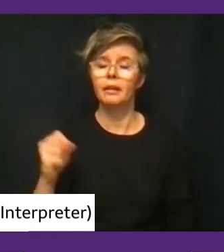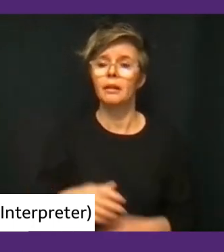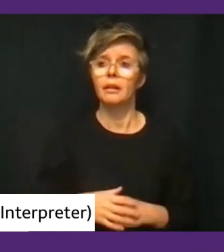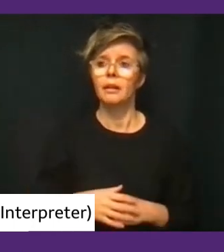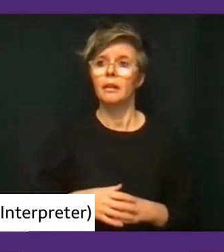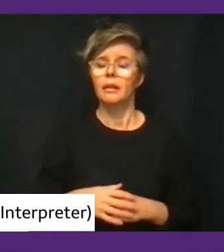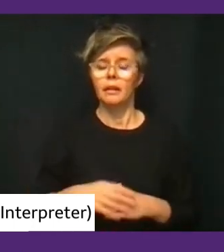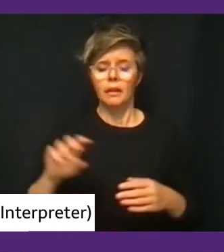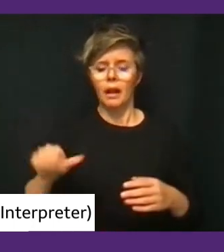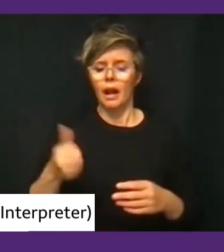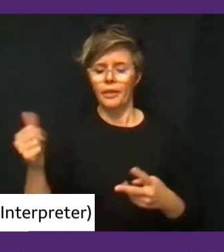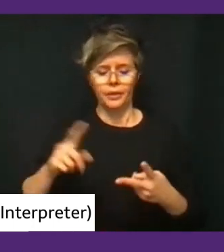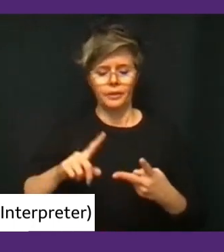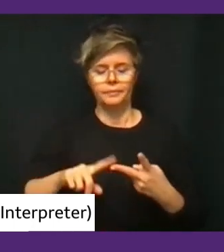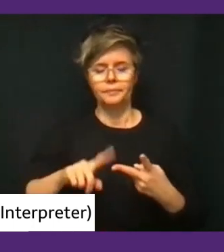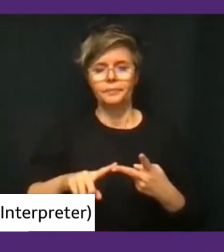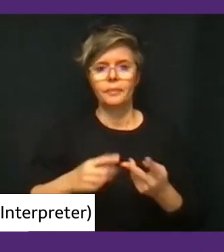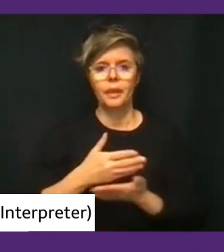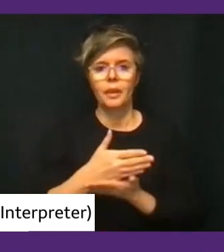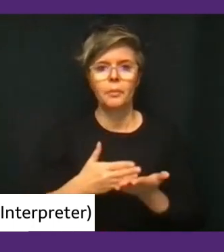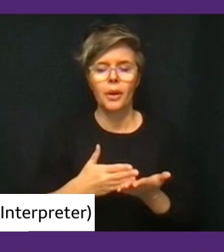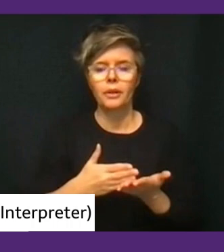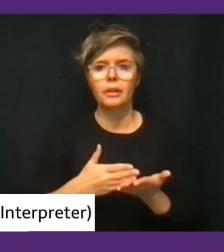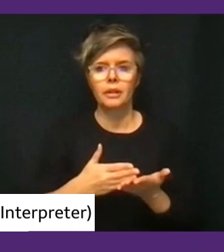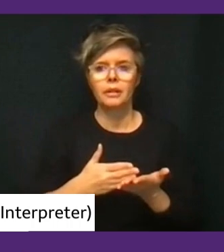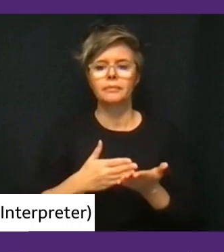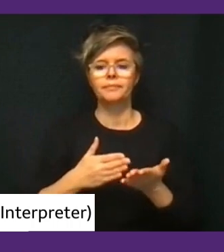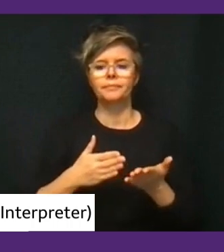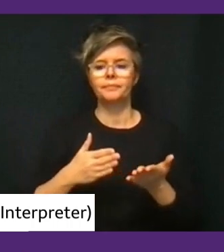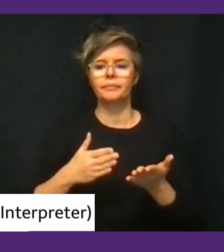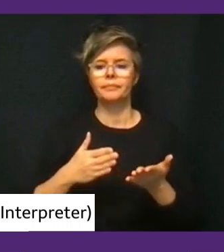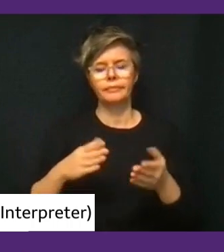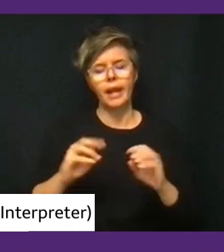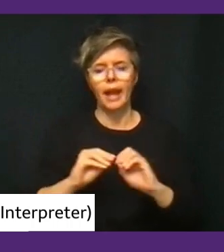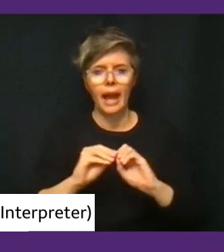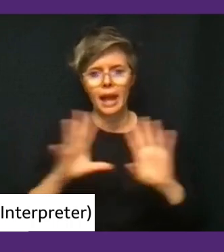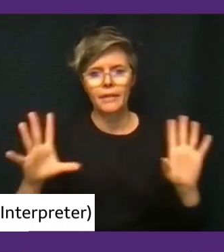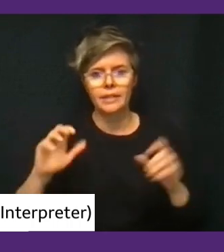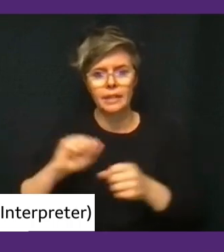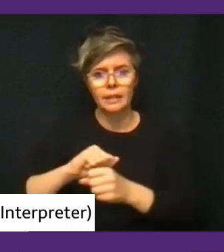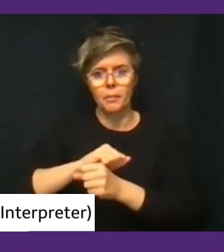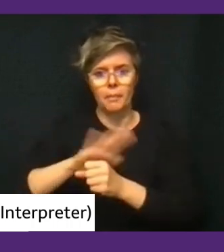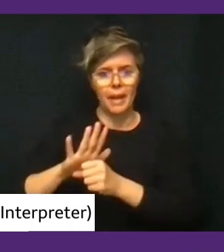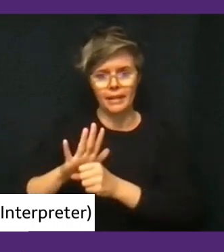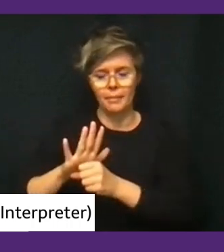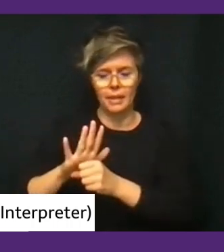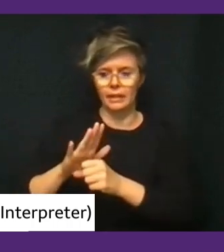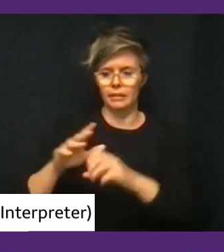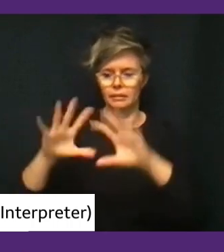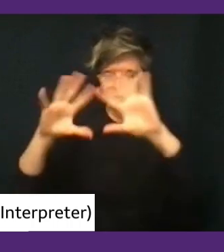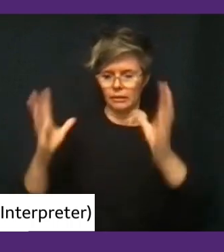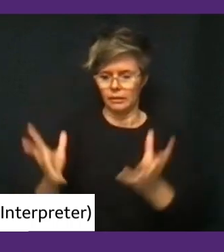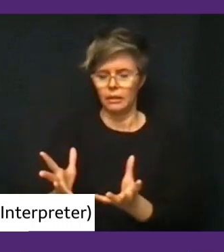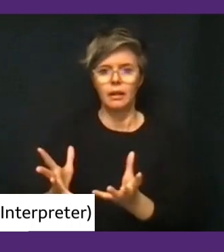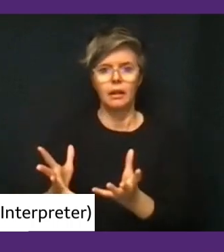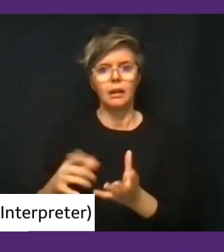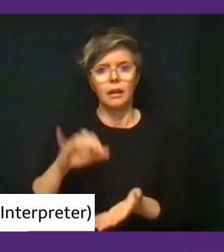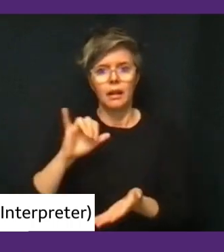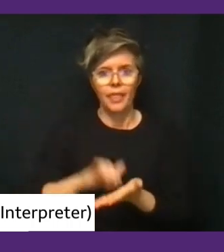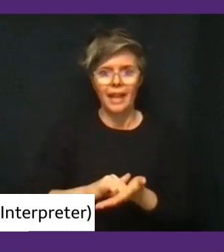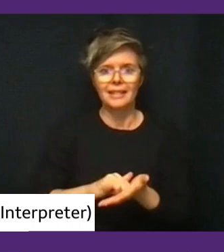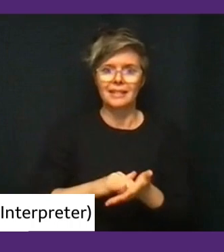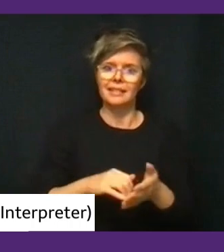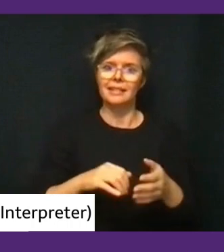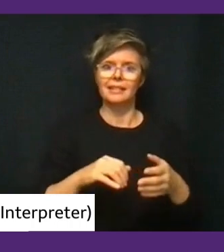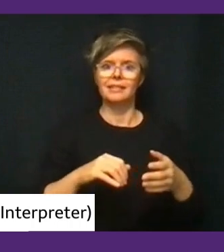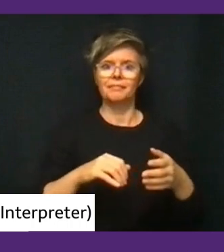other pieces to this is also that while the pandemic has certainly gotten that snowball growing a